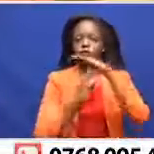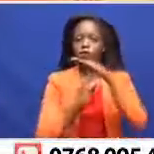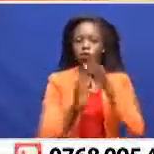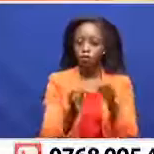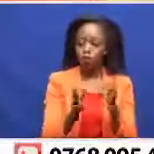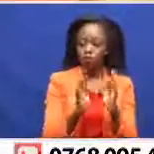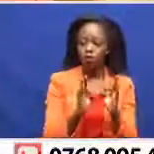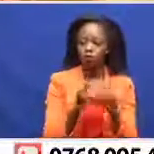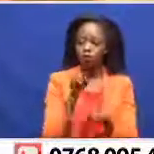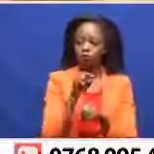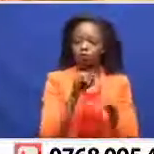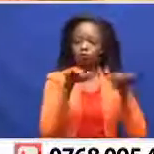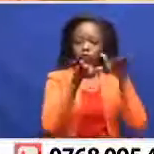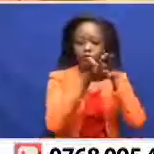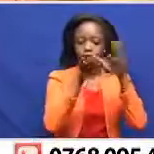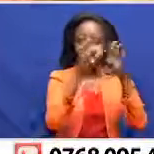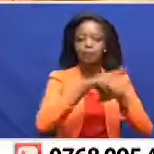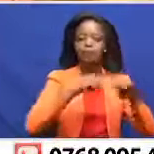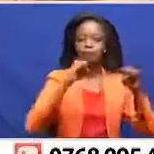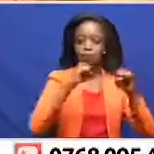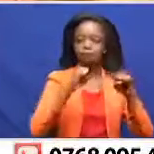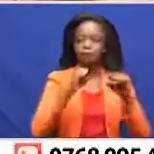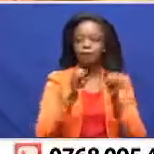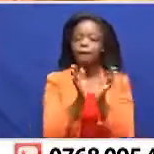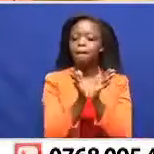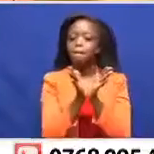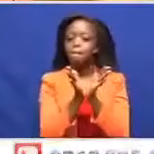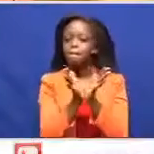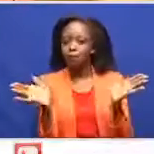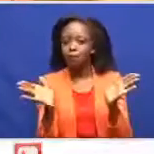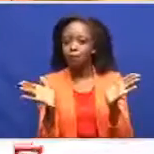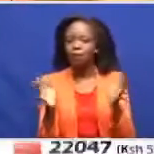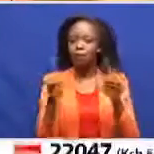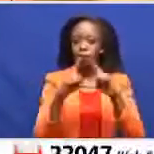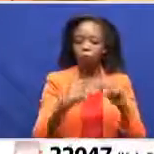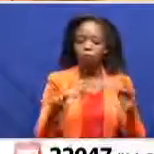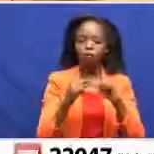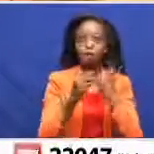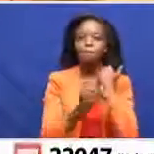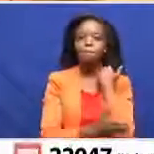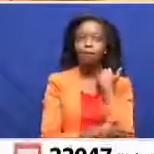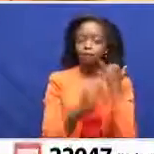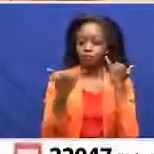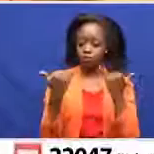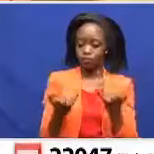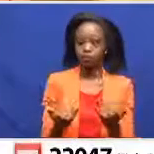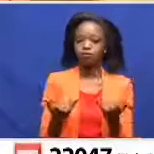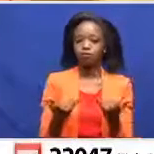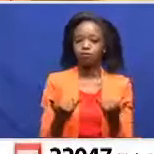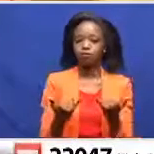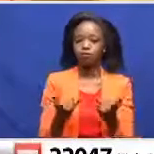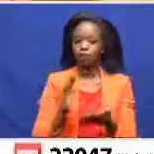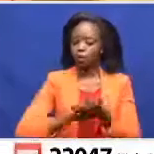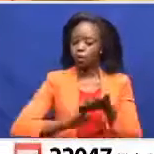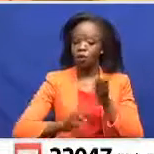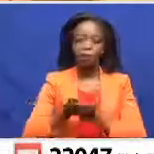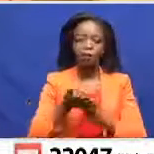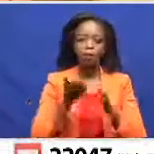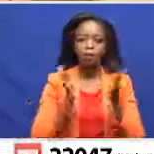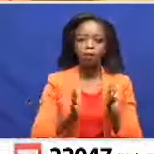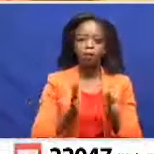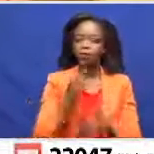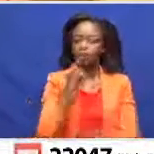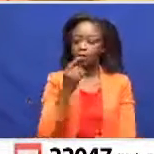a senior government official than the deputy president, go public with improper statement that at least now nobody will blame me for